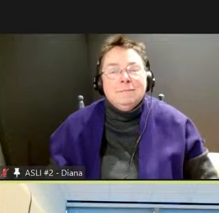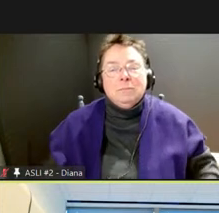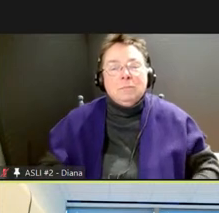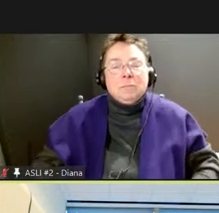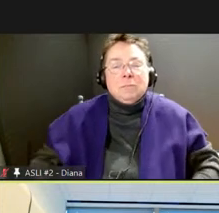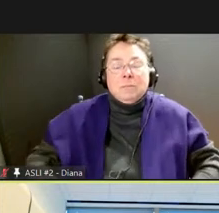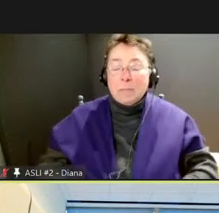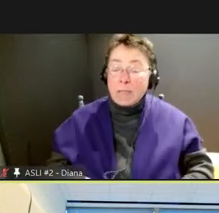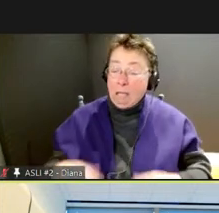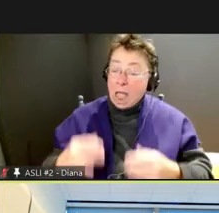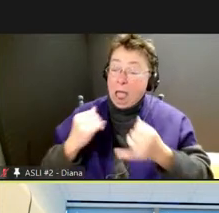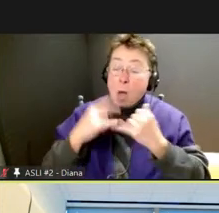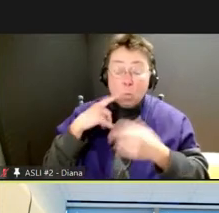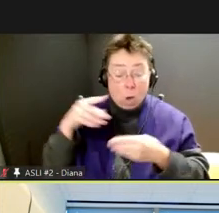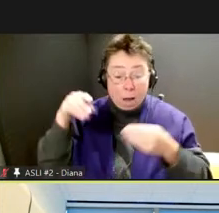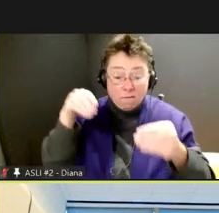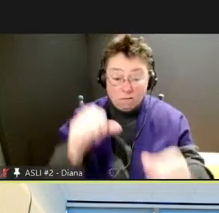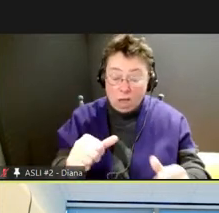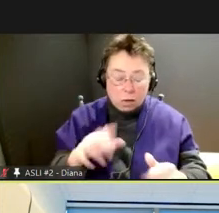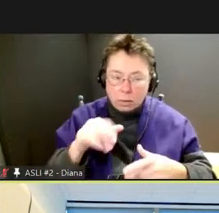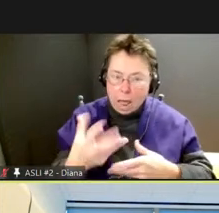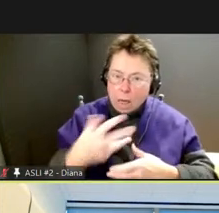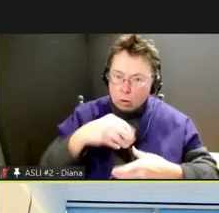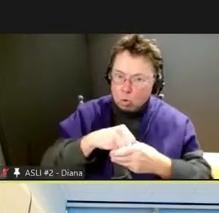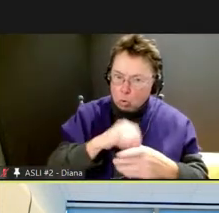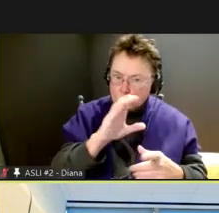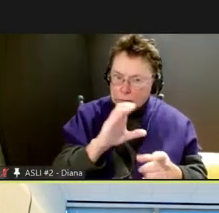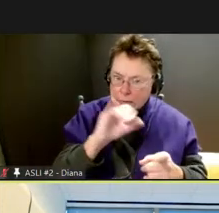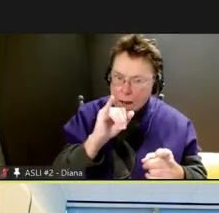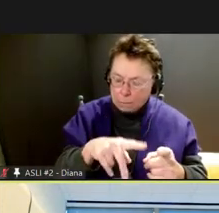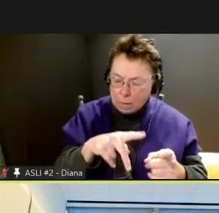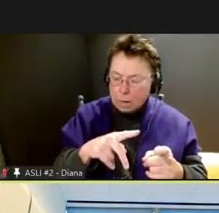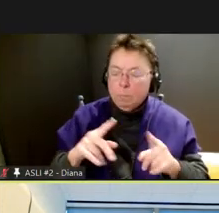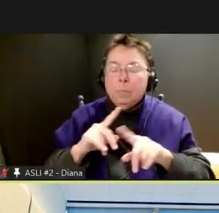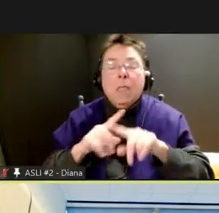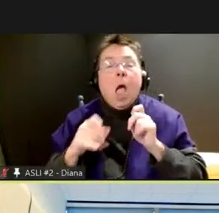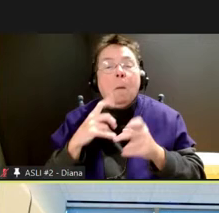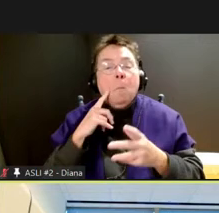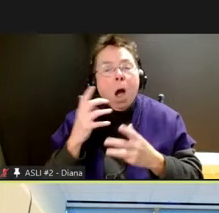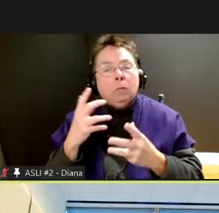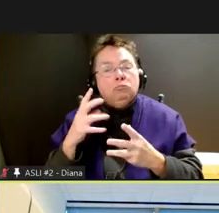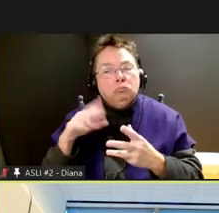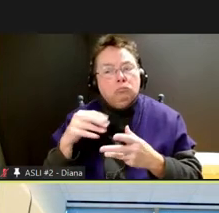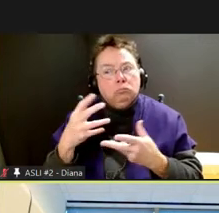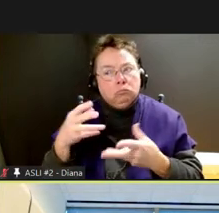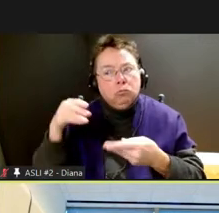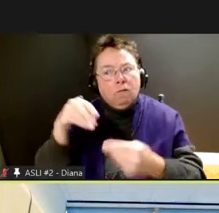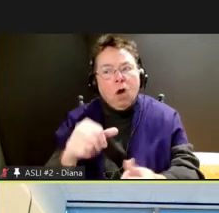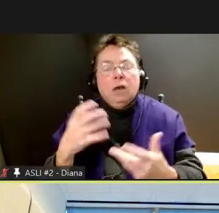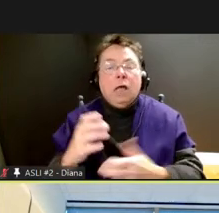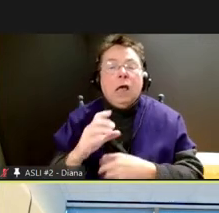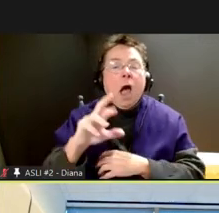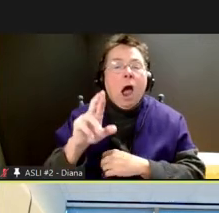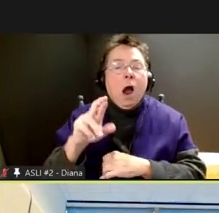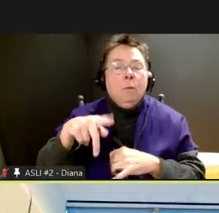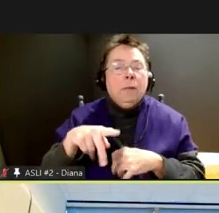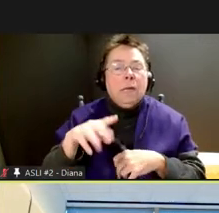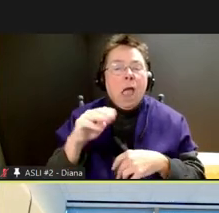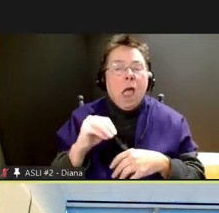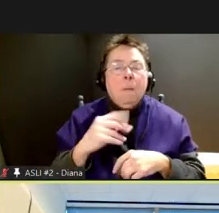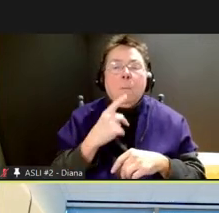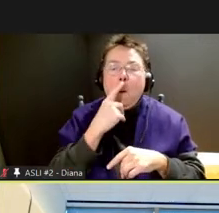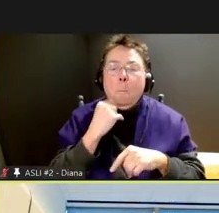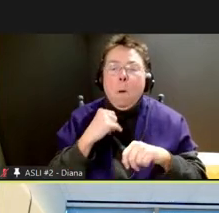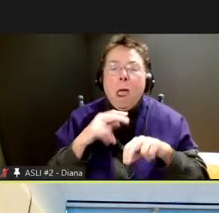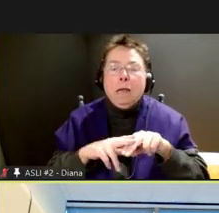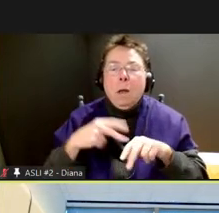Finally, while already funded and not included in the 2023 to 2027 CIP, the Red Purple Modernization Project is the largest